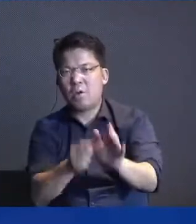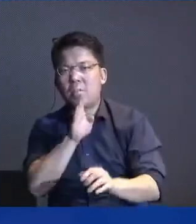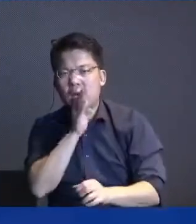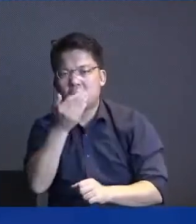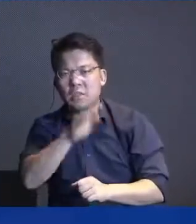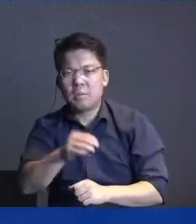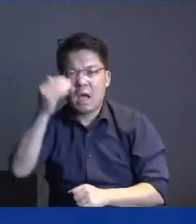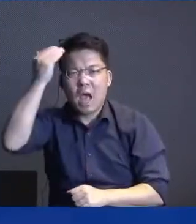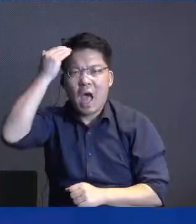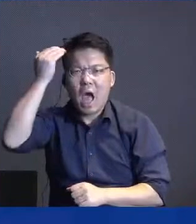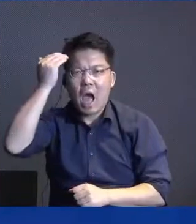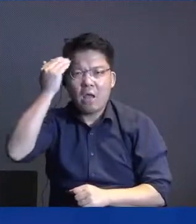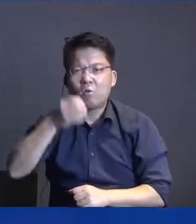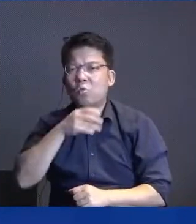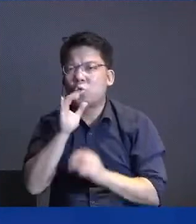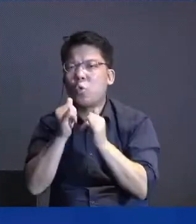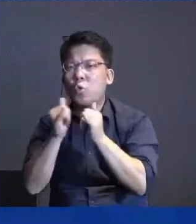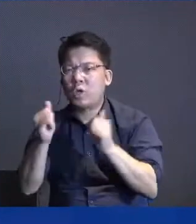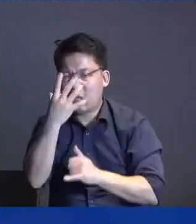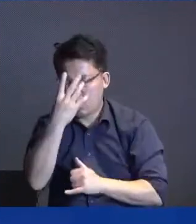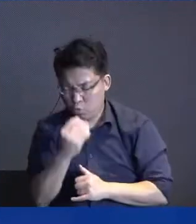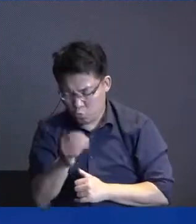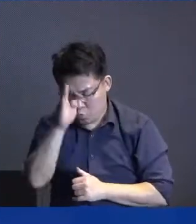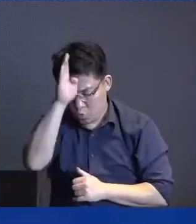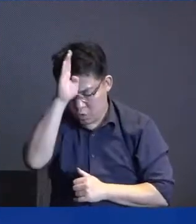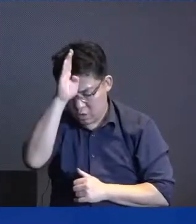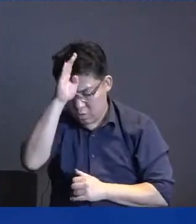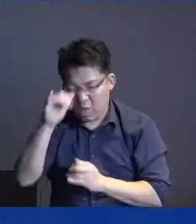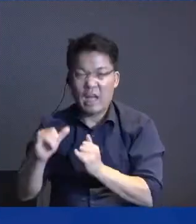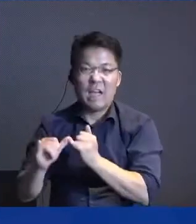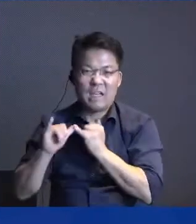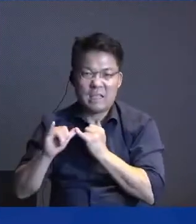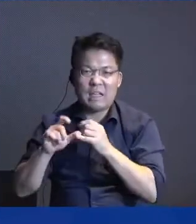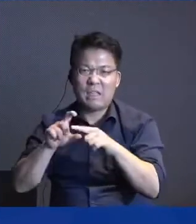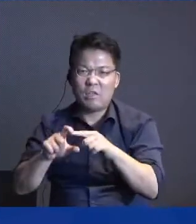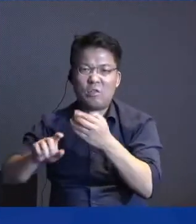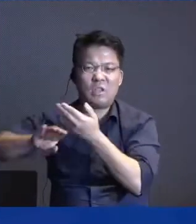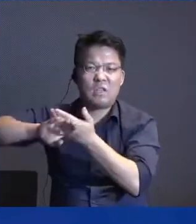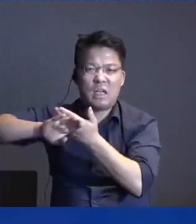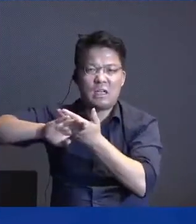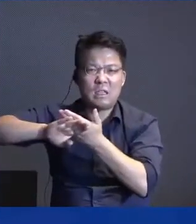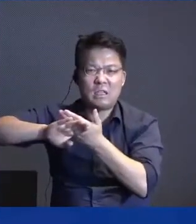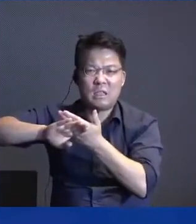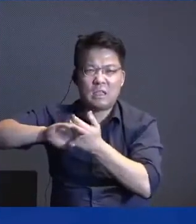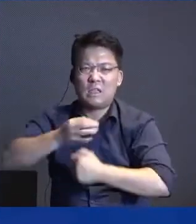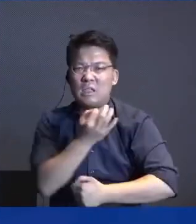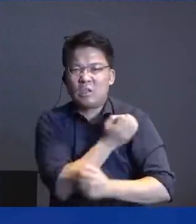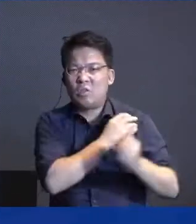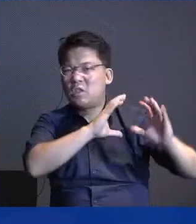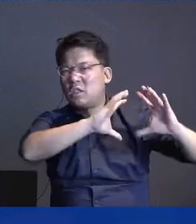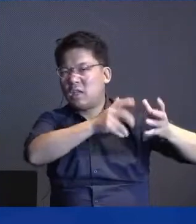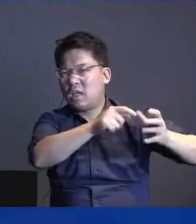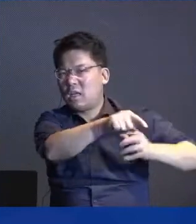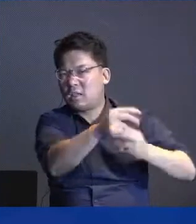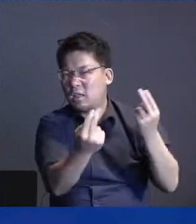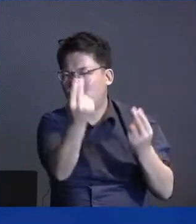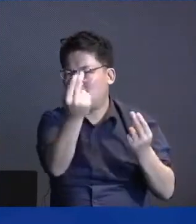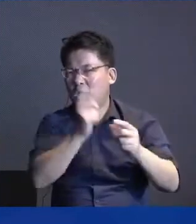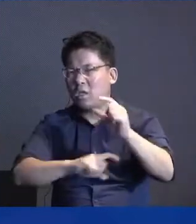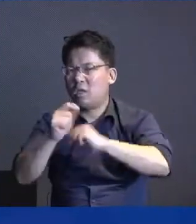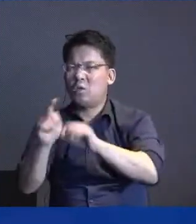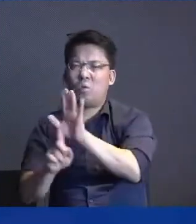higher than those among other OECD countries, you already mentioned. It seems that available mental